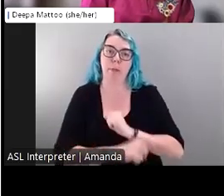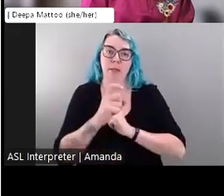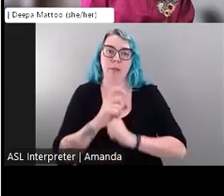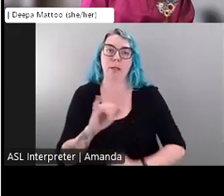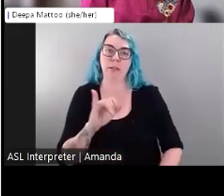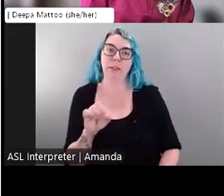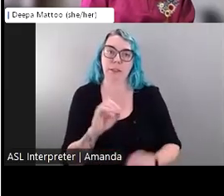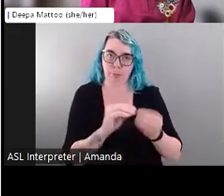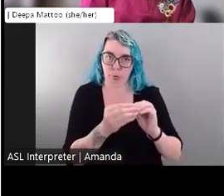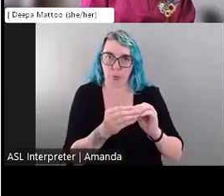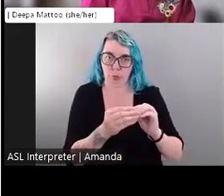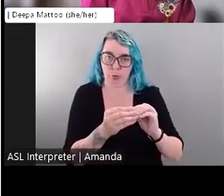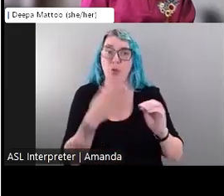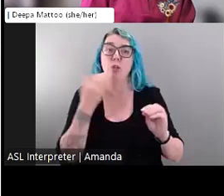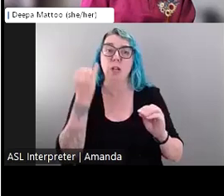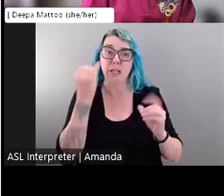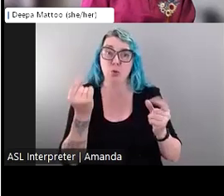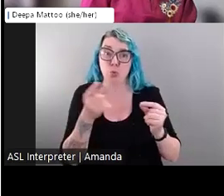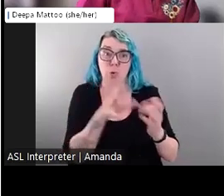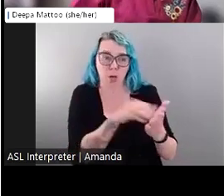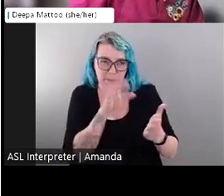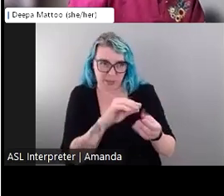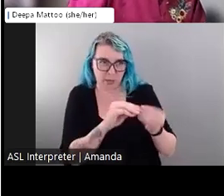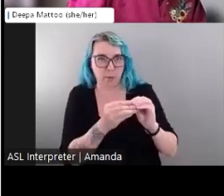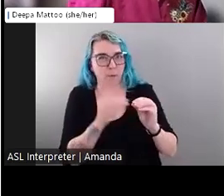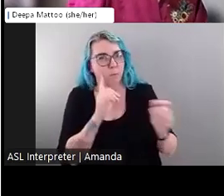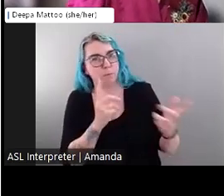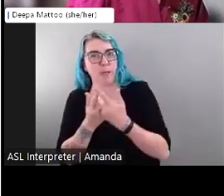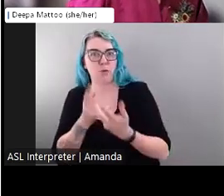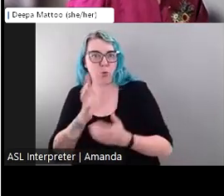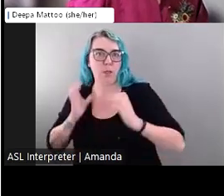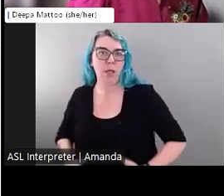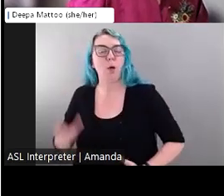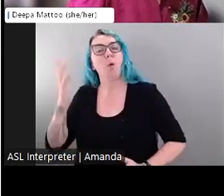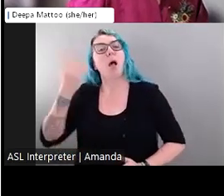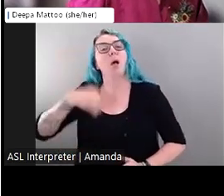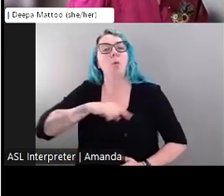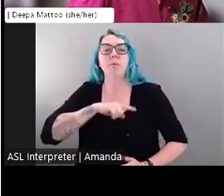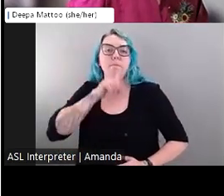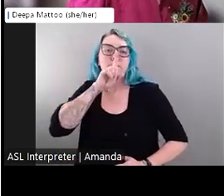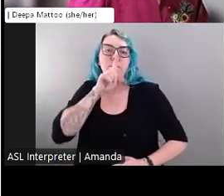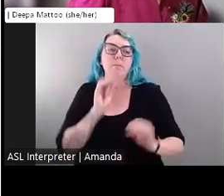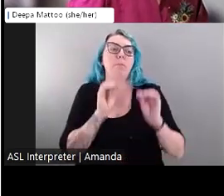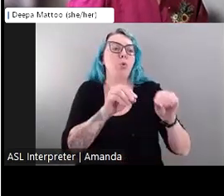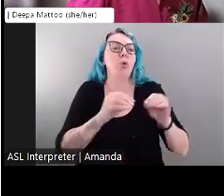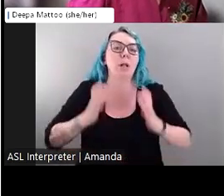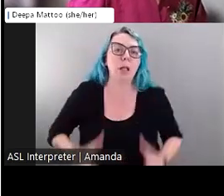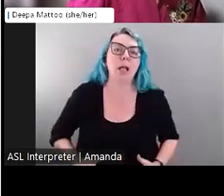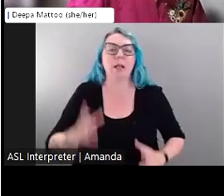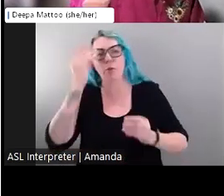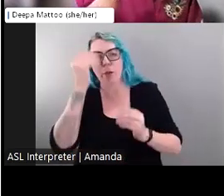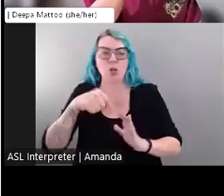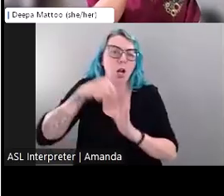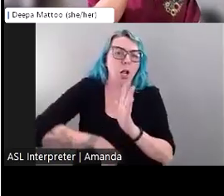your client so that you can keep track of their corresponding risk assessments, as we do not collect any personal identifying information about clients